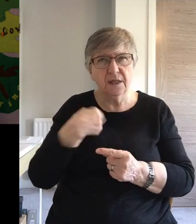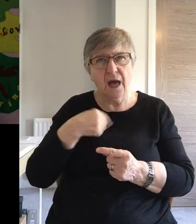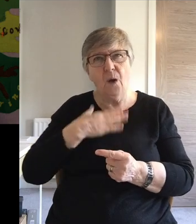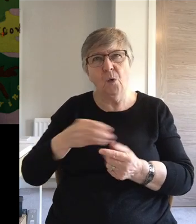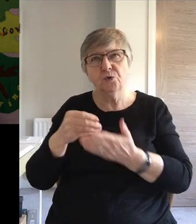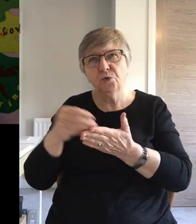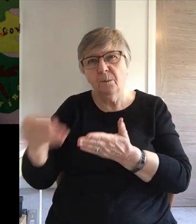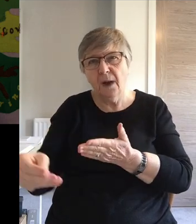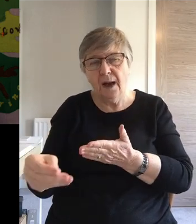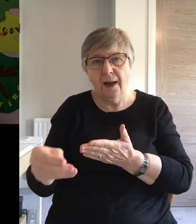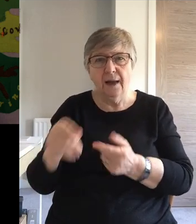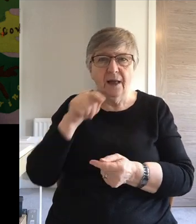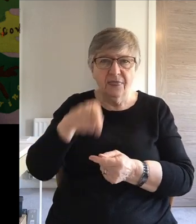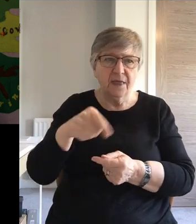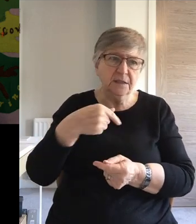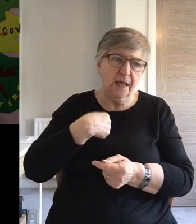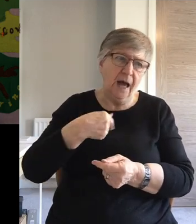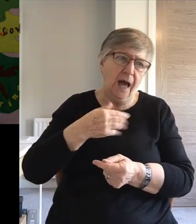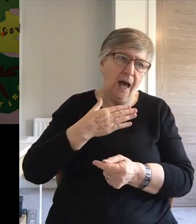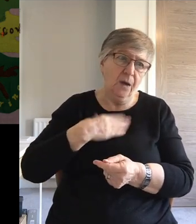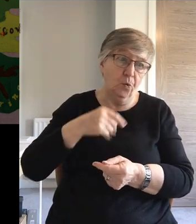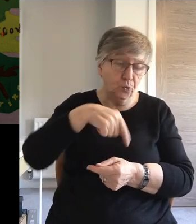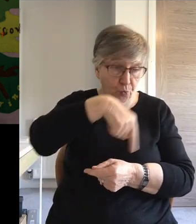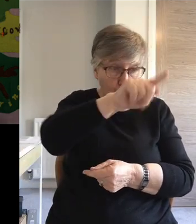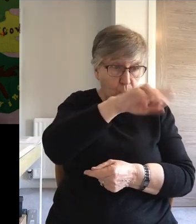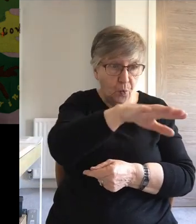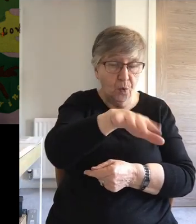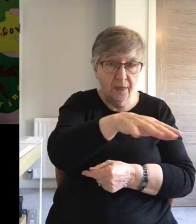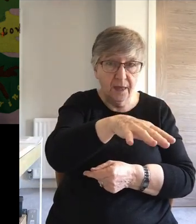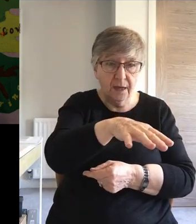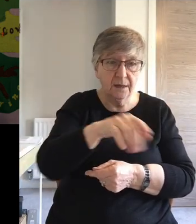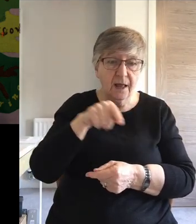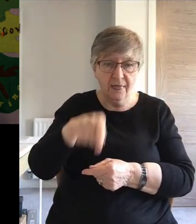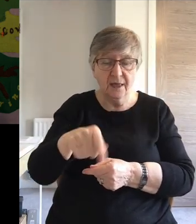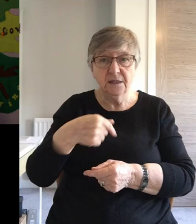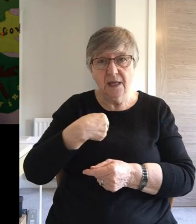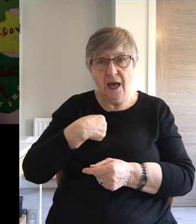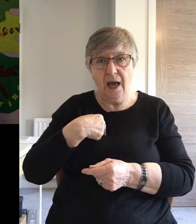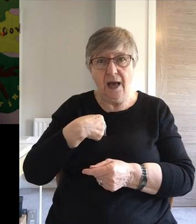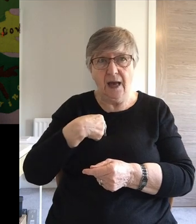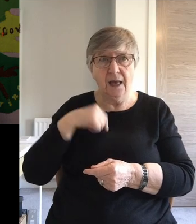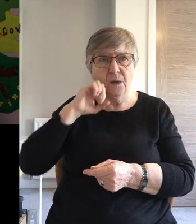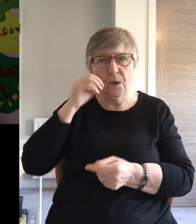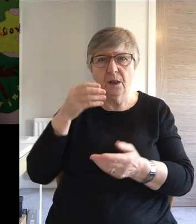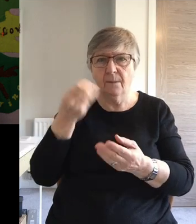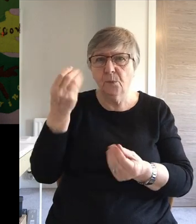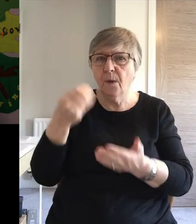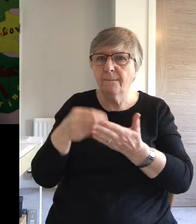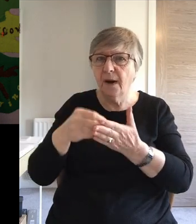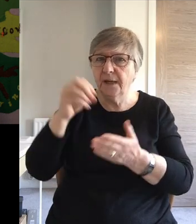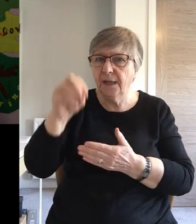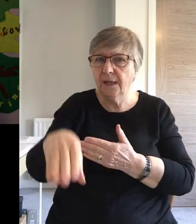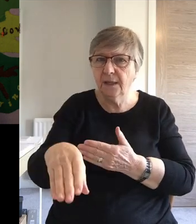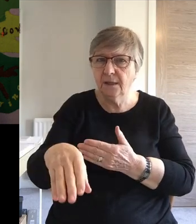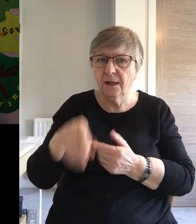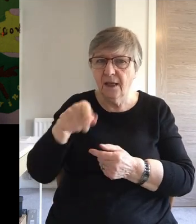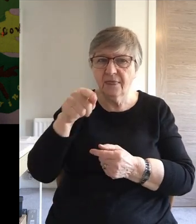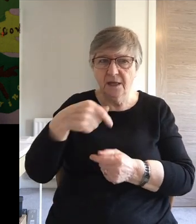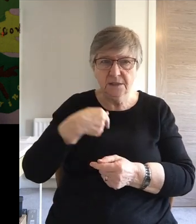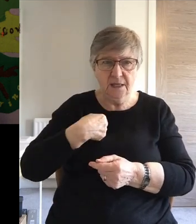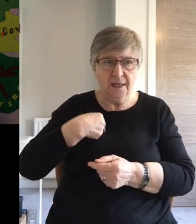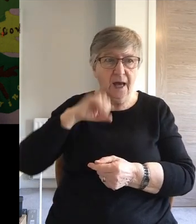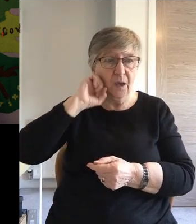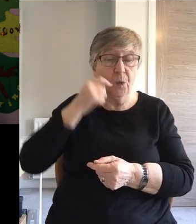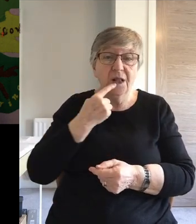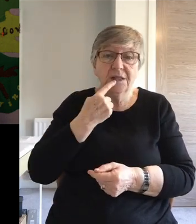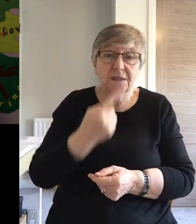I am planning to buy? Is this that I am planning to go to? Is this that I am going to invest in? Is